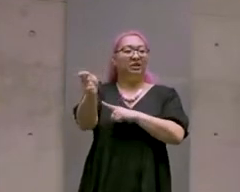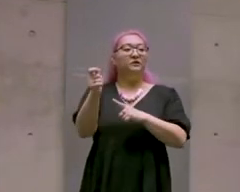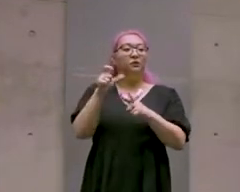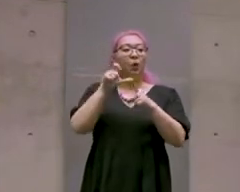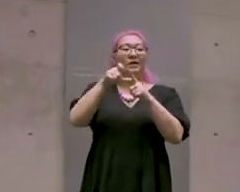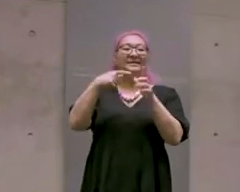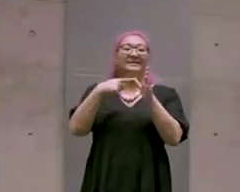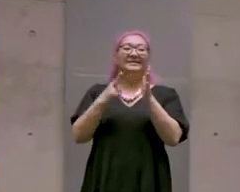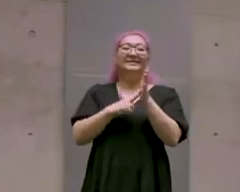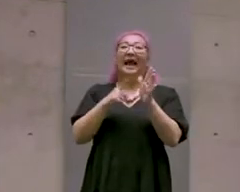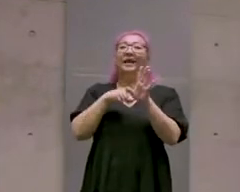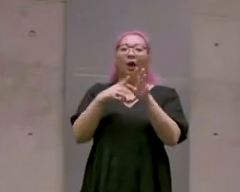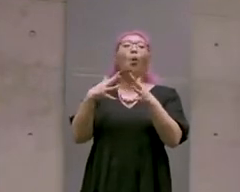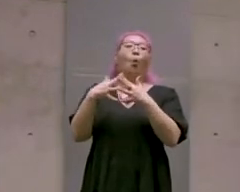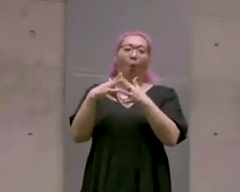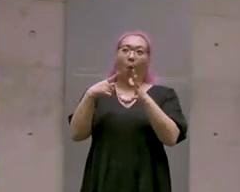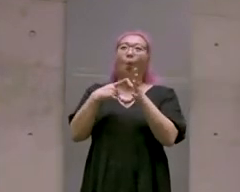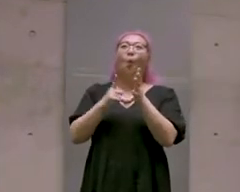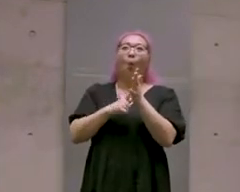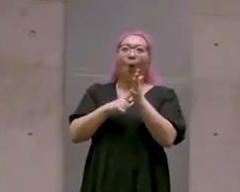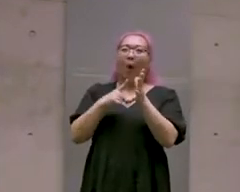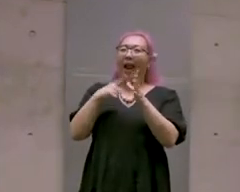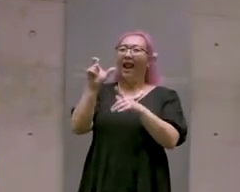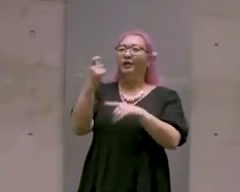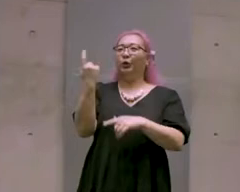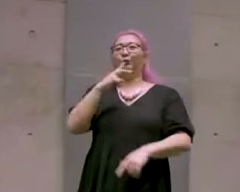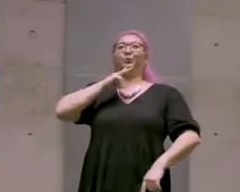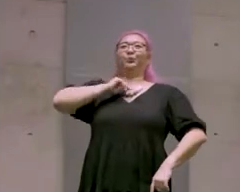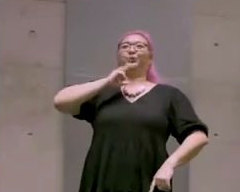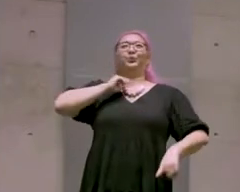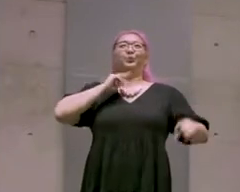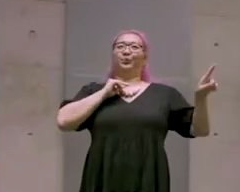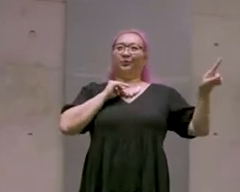this game to him? Did you know him? I didn't know him at all, no.